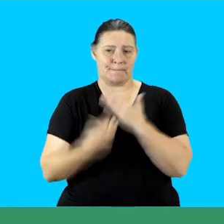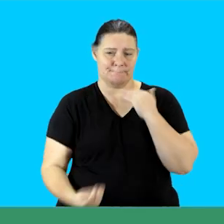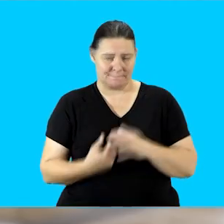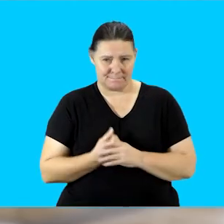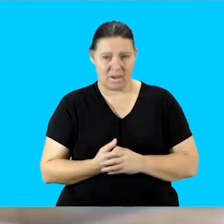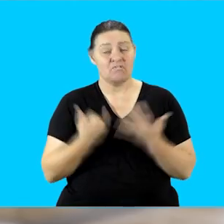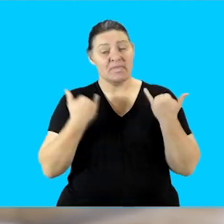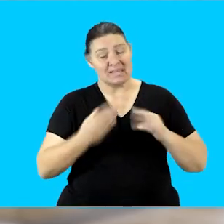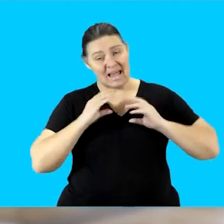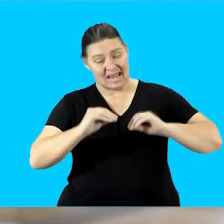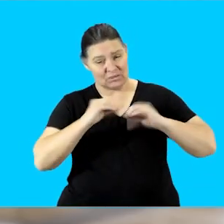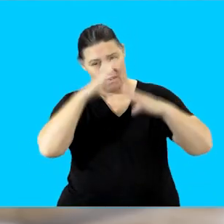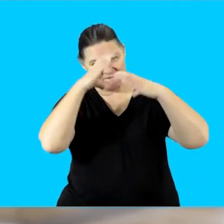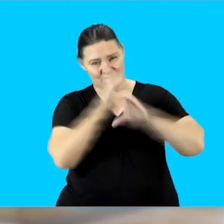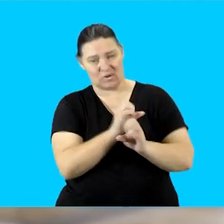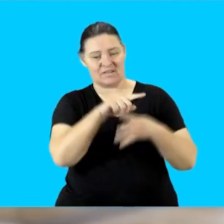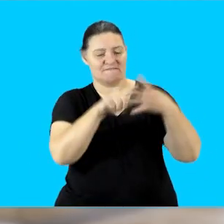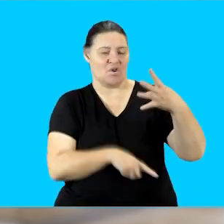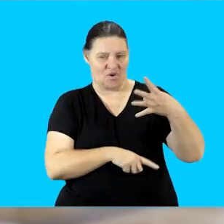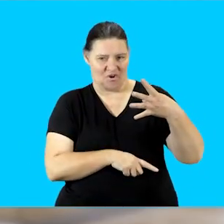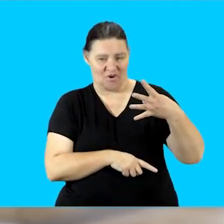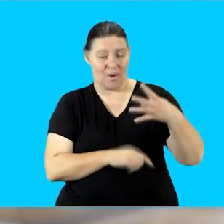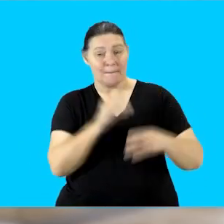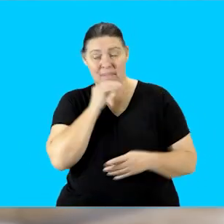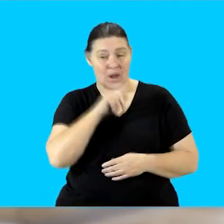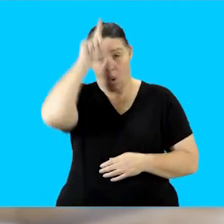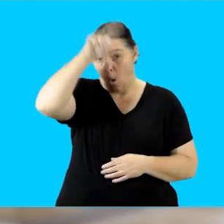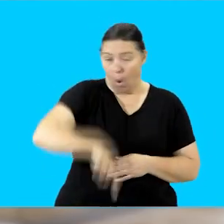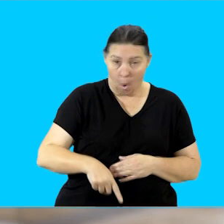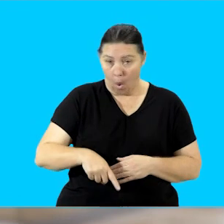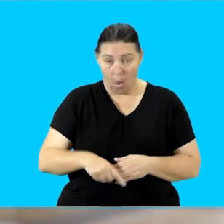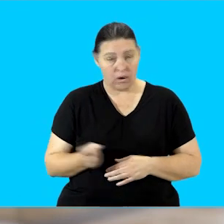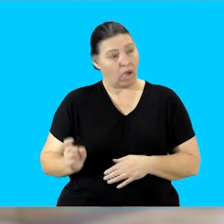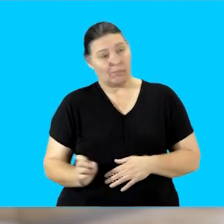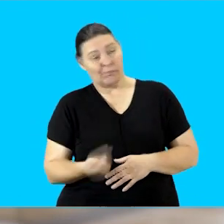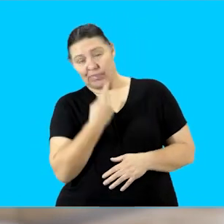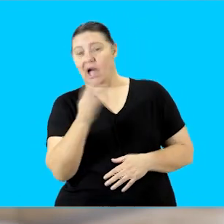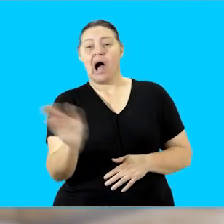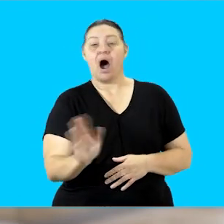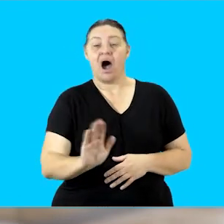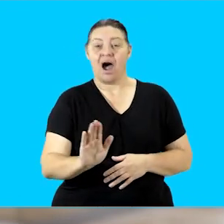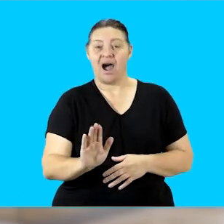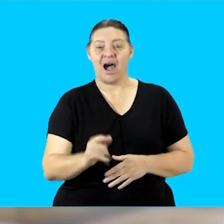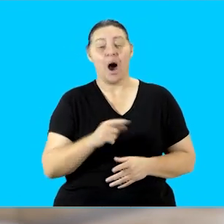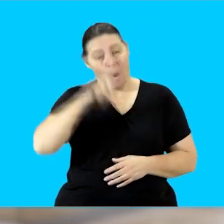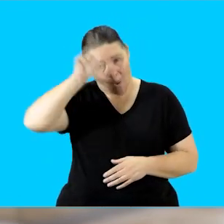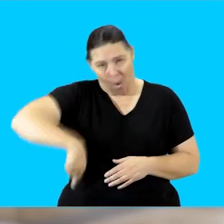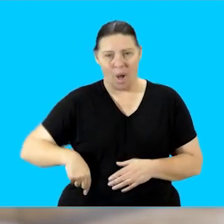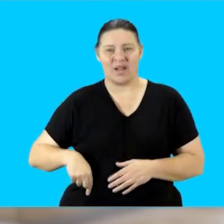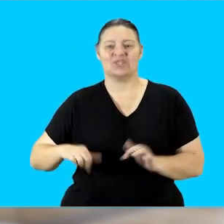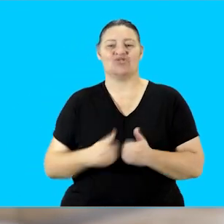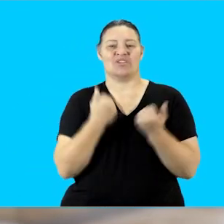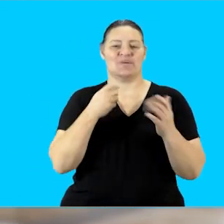But for this lesson, we're only going to focus on 4. It does not necessarily mean that these other challenges are